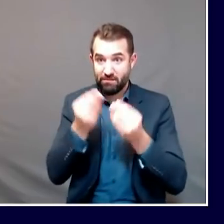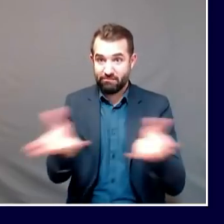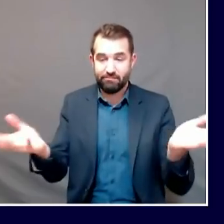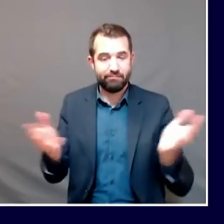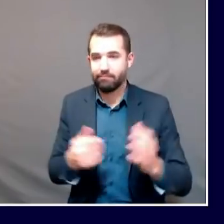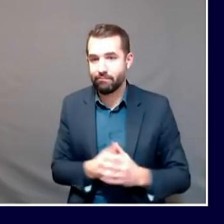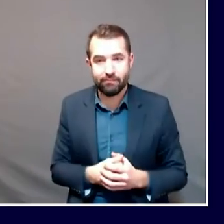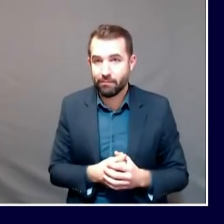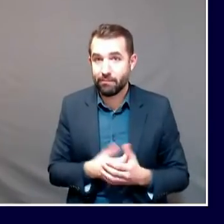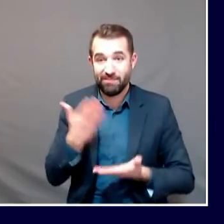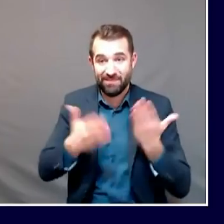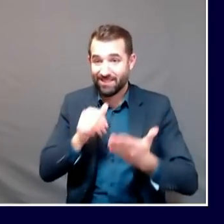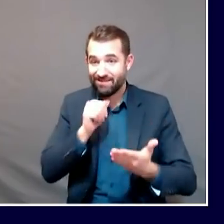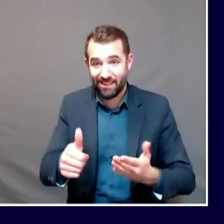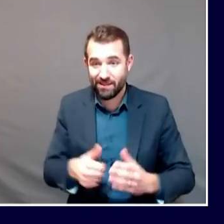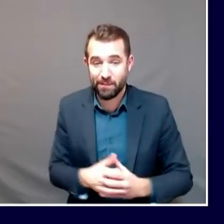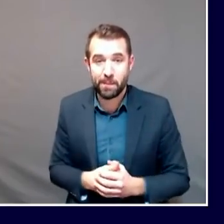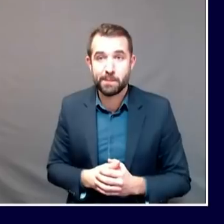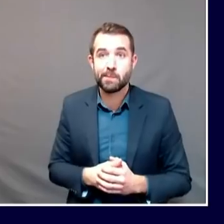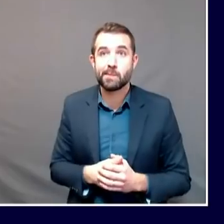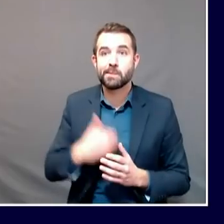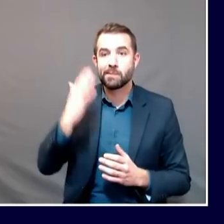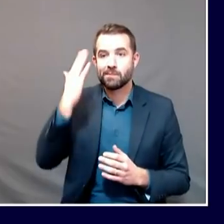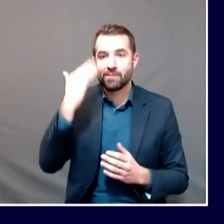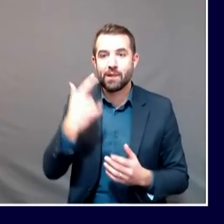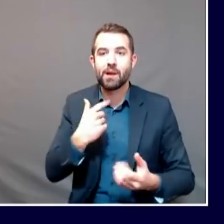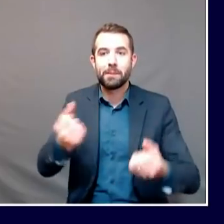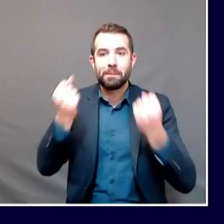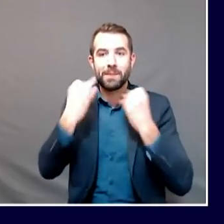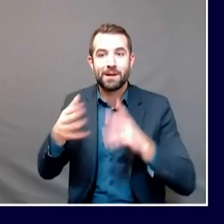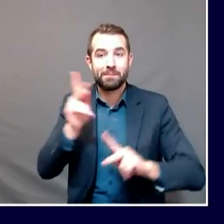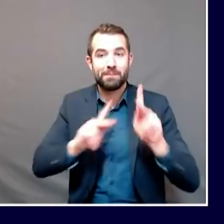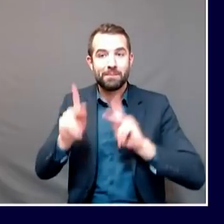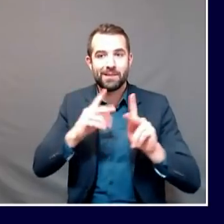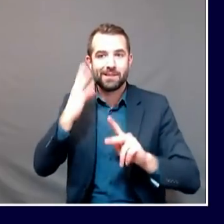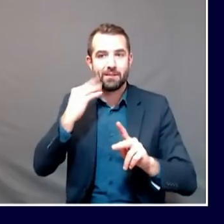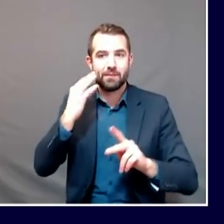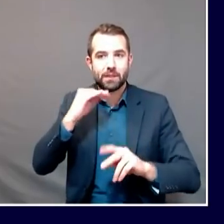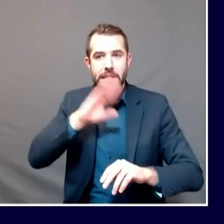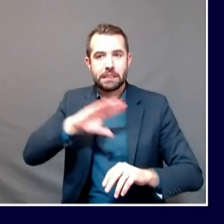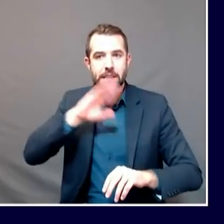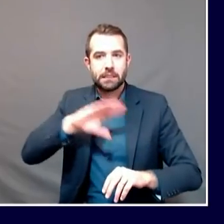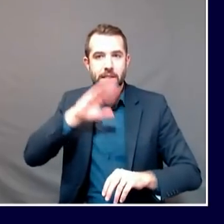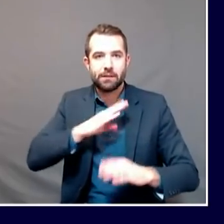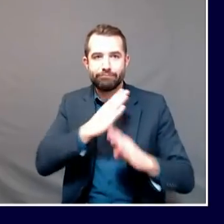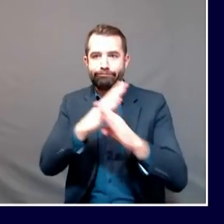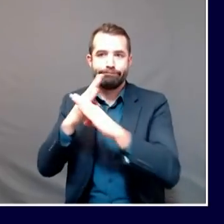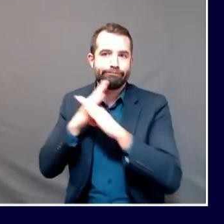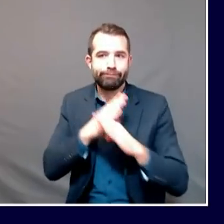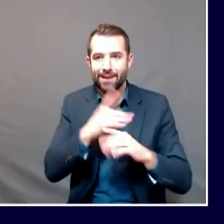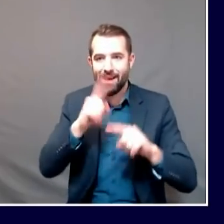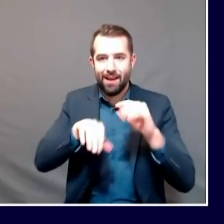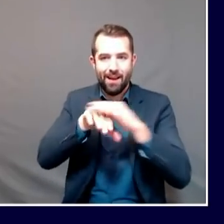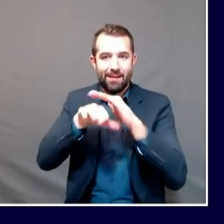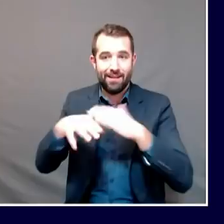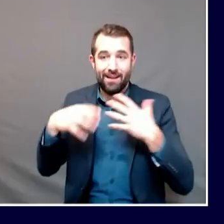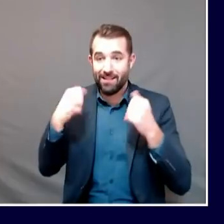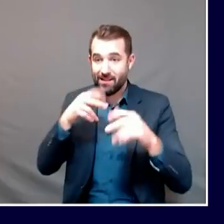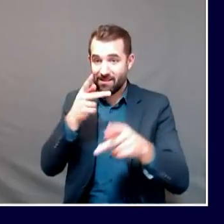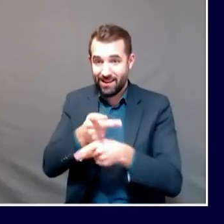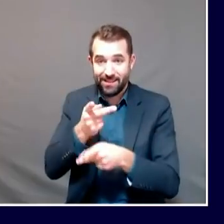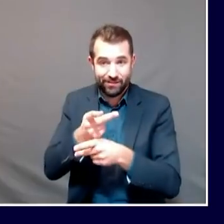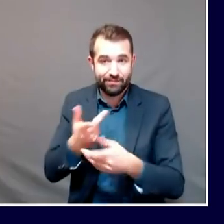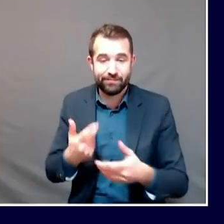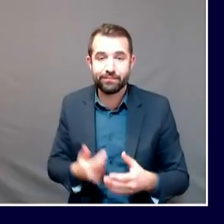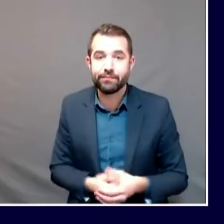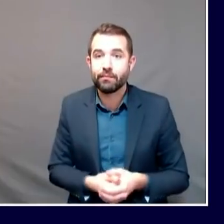access to healthcare is already a barrier. There will be much more for them that will be needed in order for them to access the vaccine in